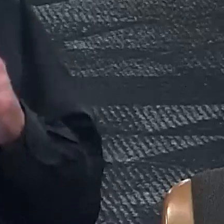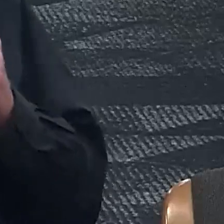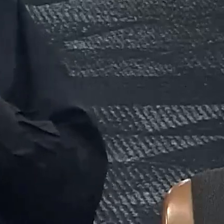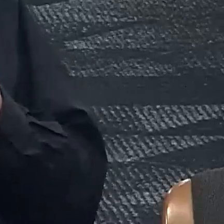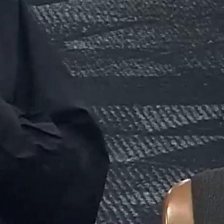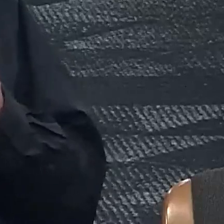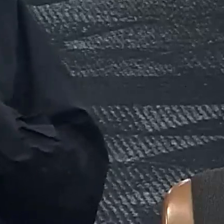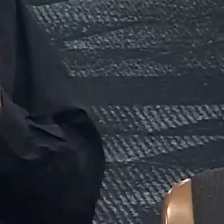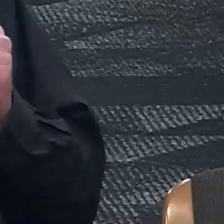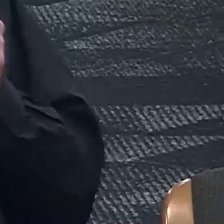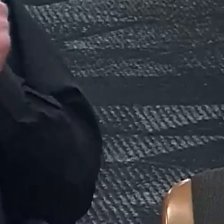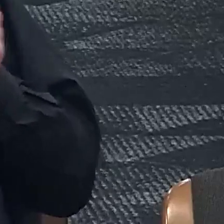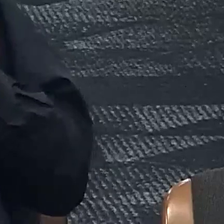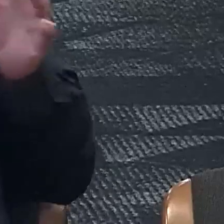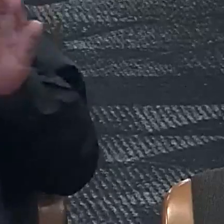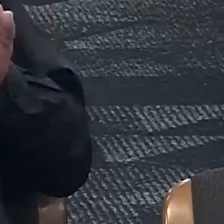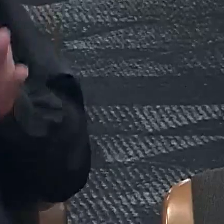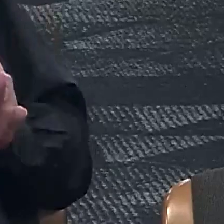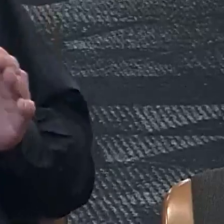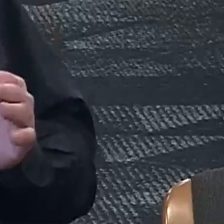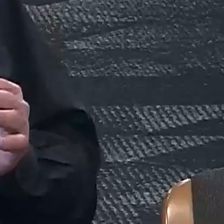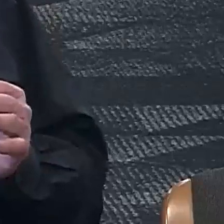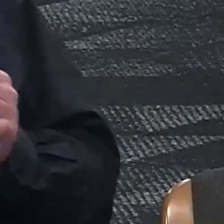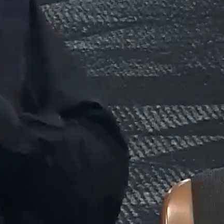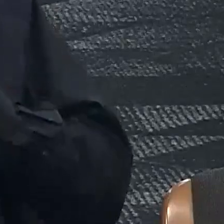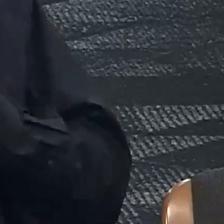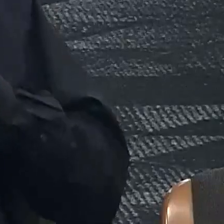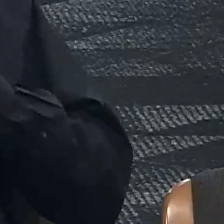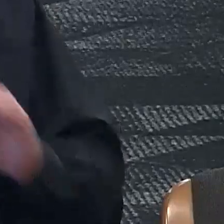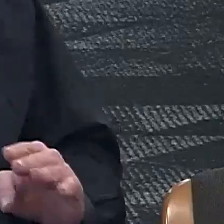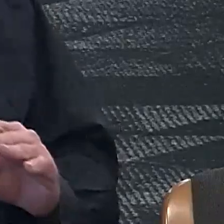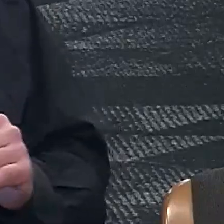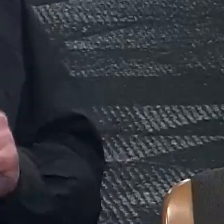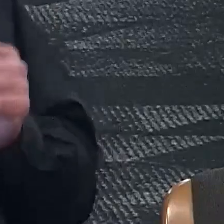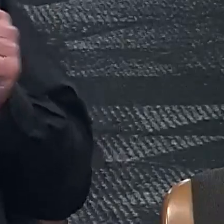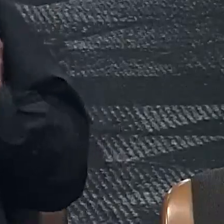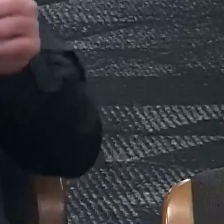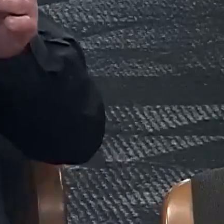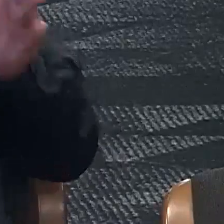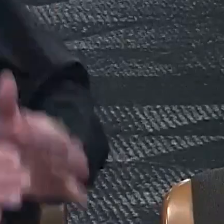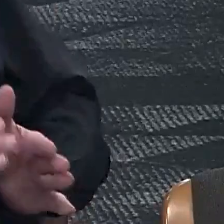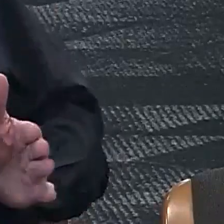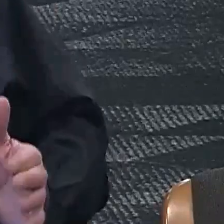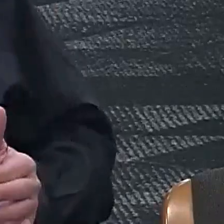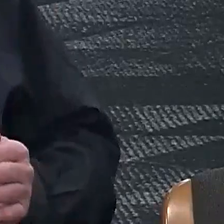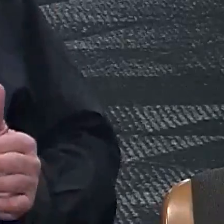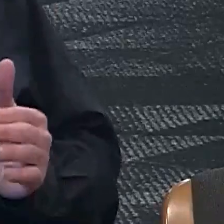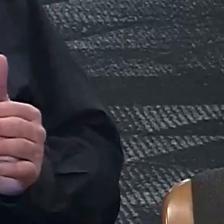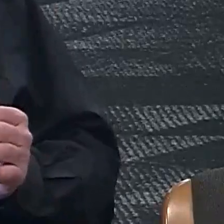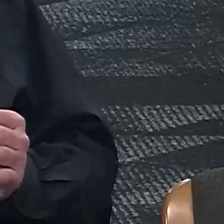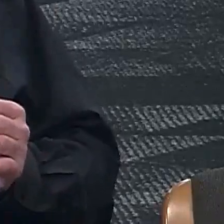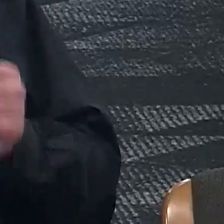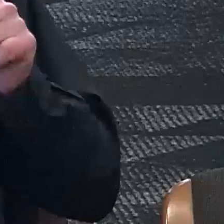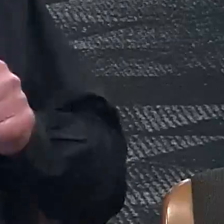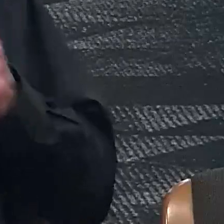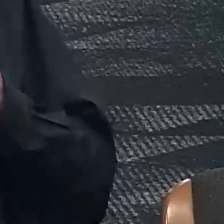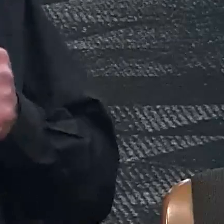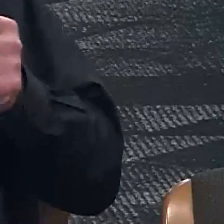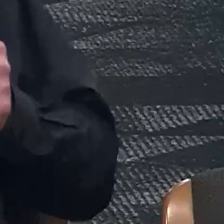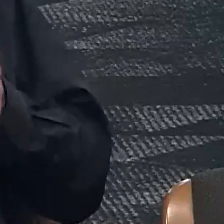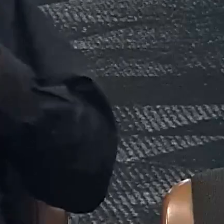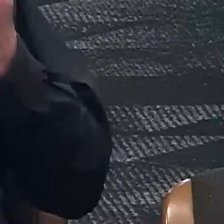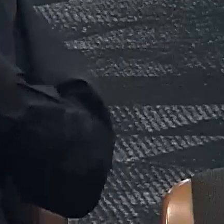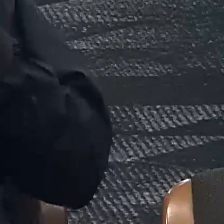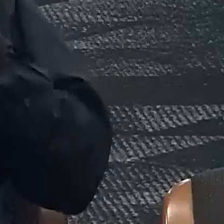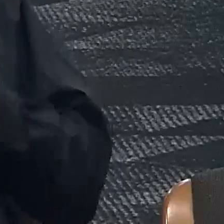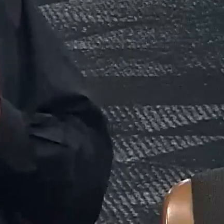interpreting, and we just can't be quiet anymore. Without interpreters, you know, we're silent, you know, but with our interpreters, we'll